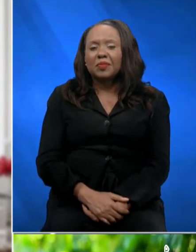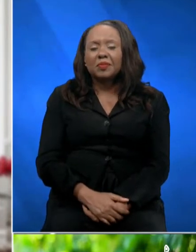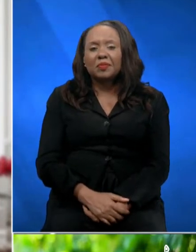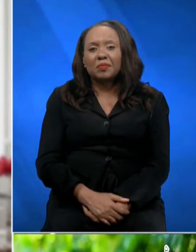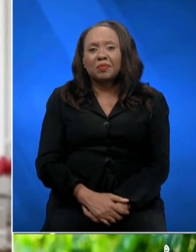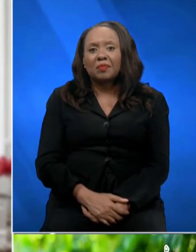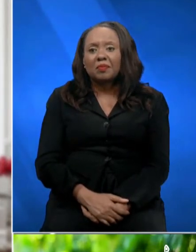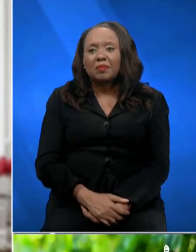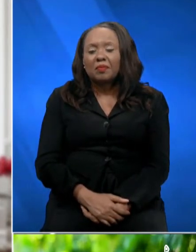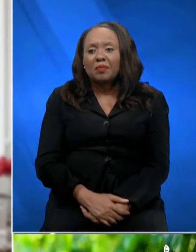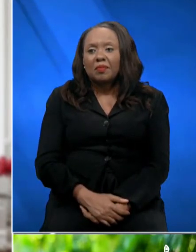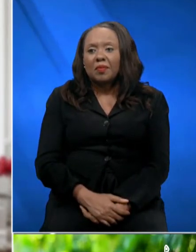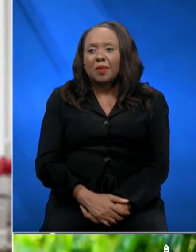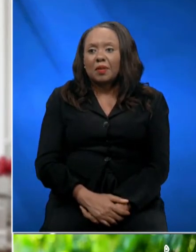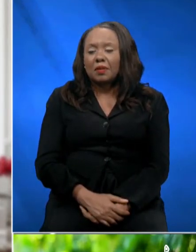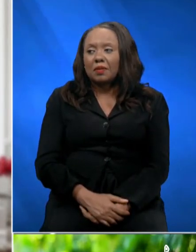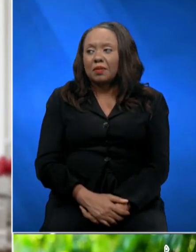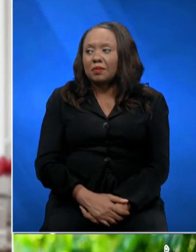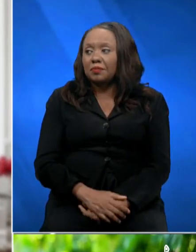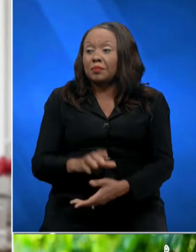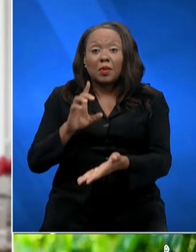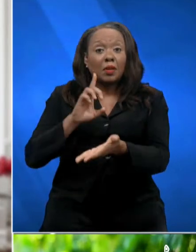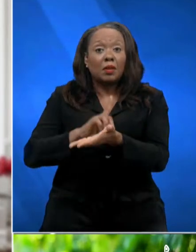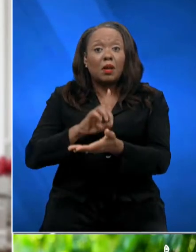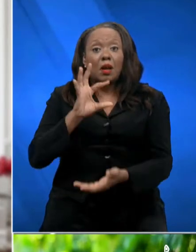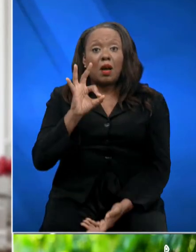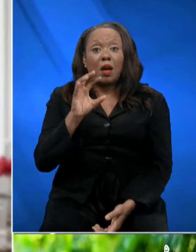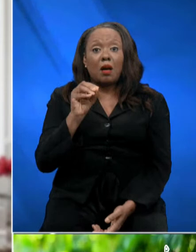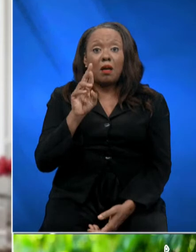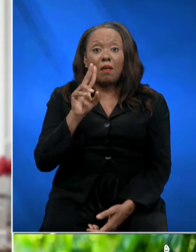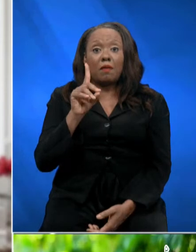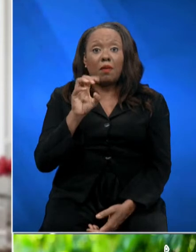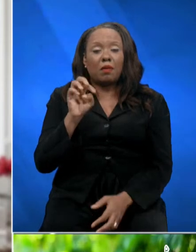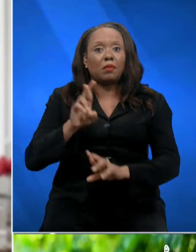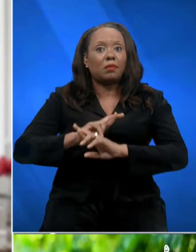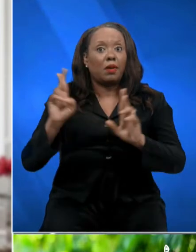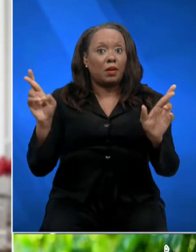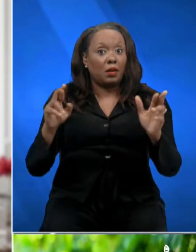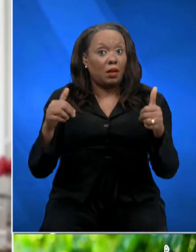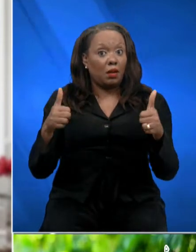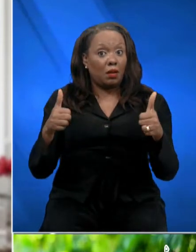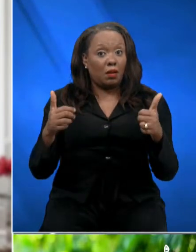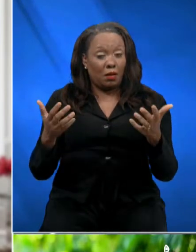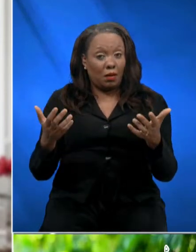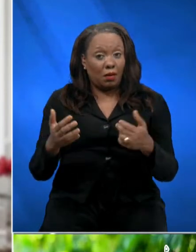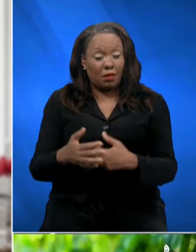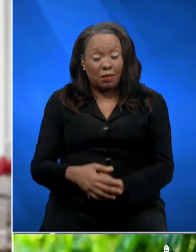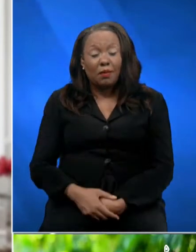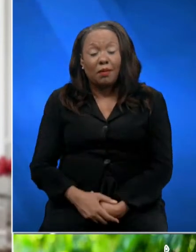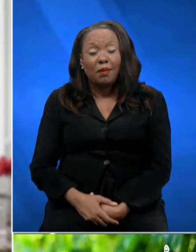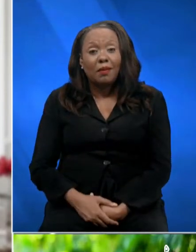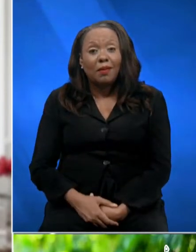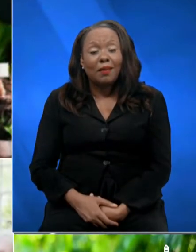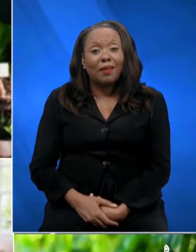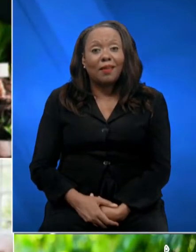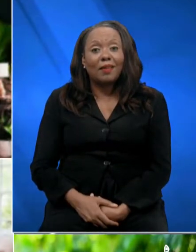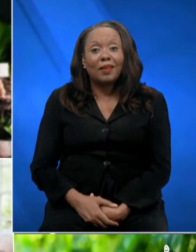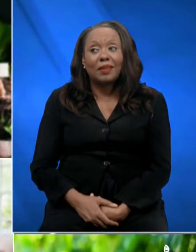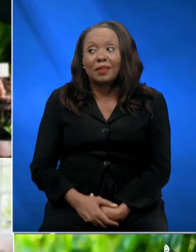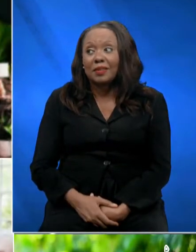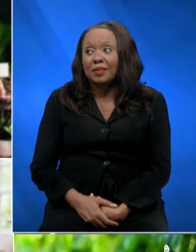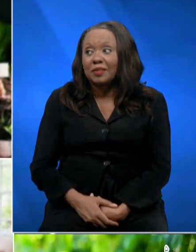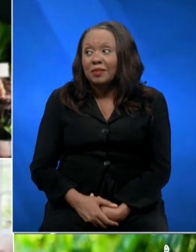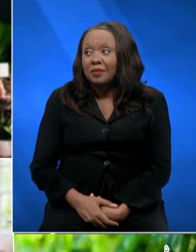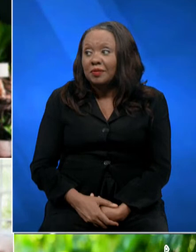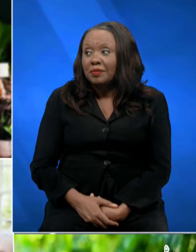Dr. Ford is ready and waiting though, so this is good to know. So if